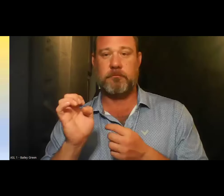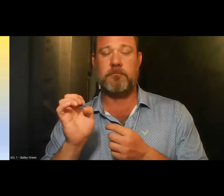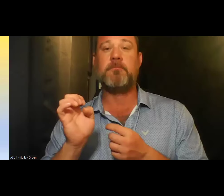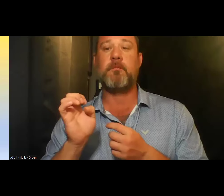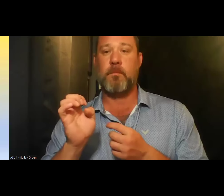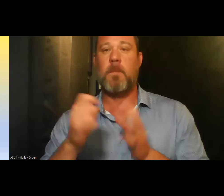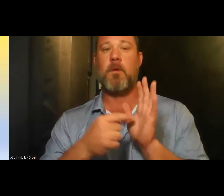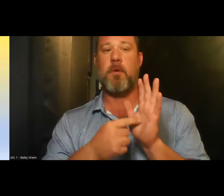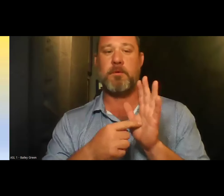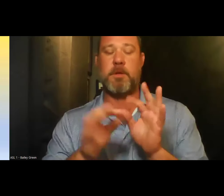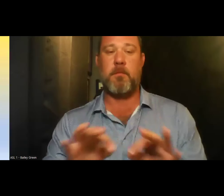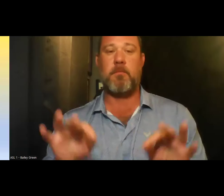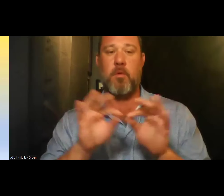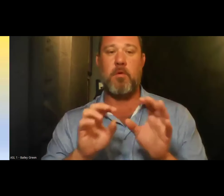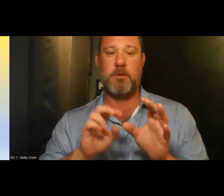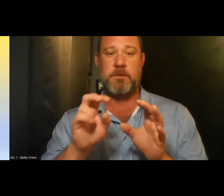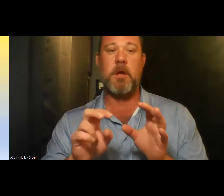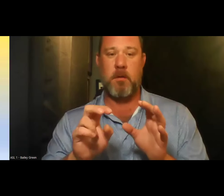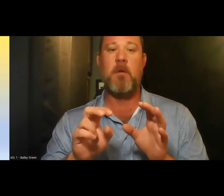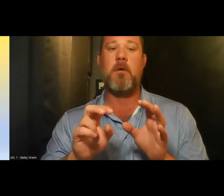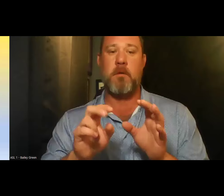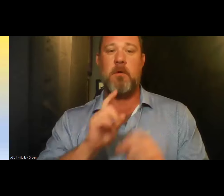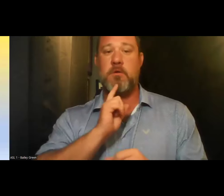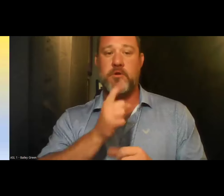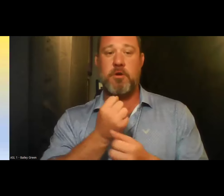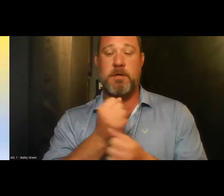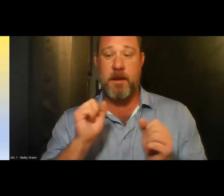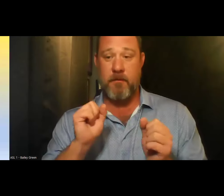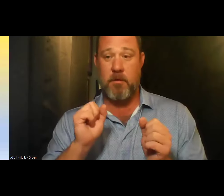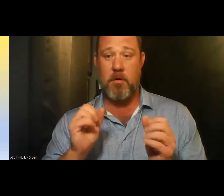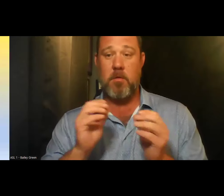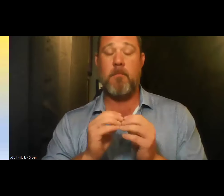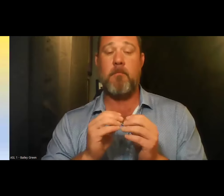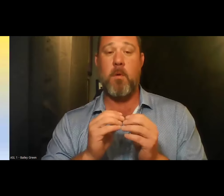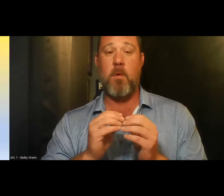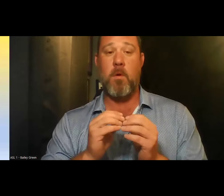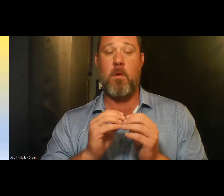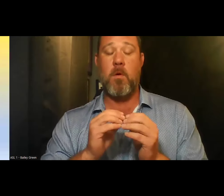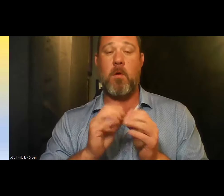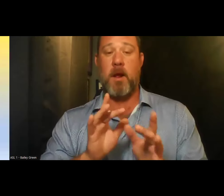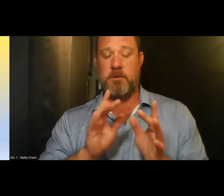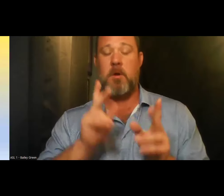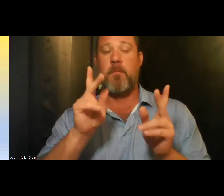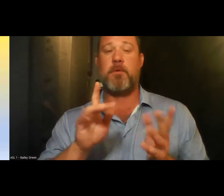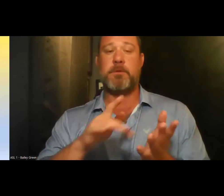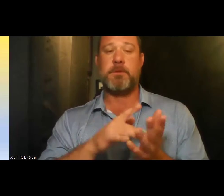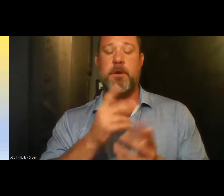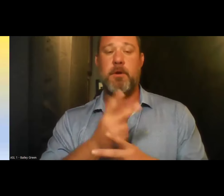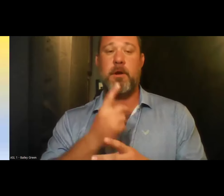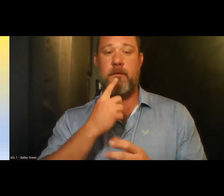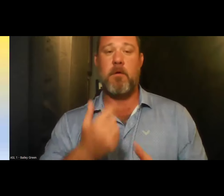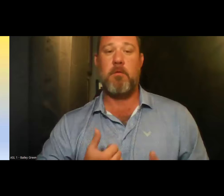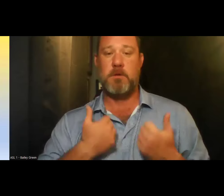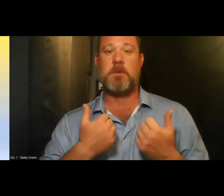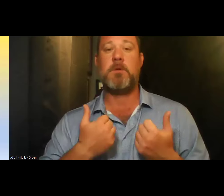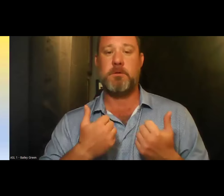represent a critical step forward in ensuring safer, more compassionate, and a person-centered care for residents